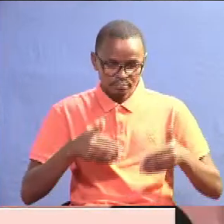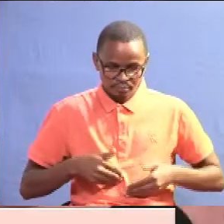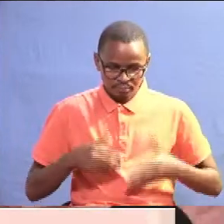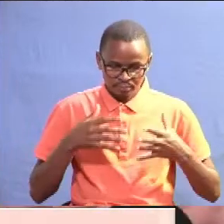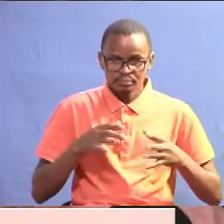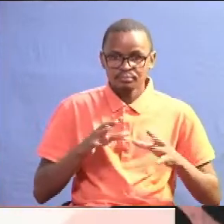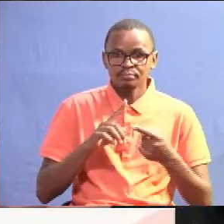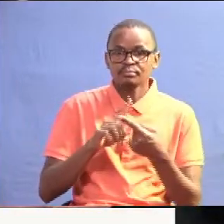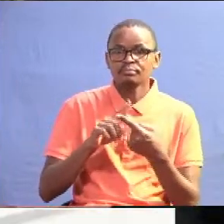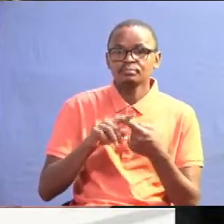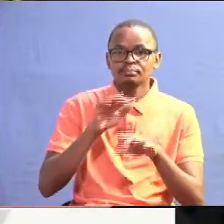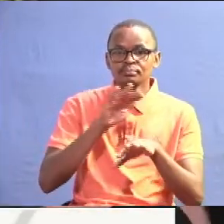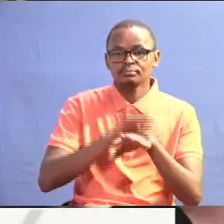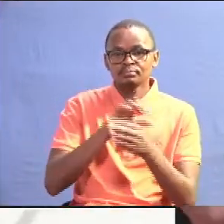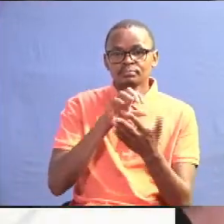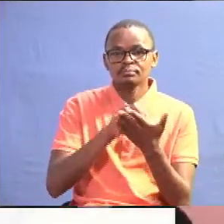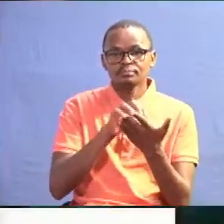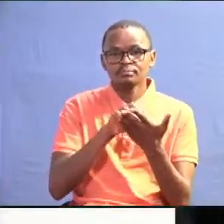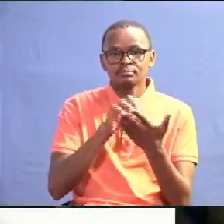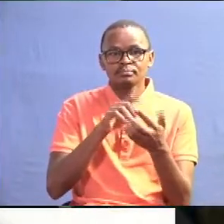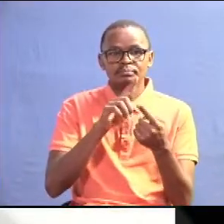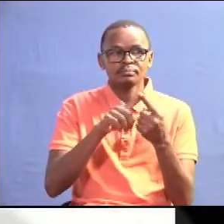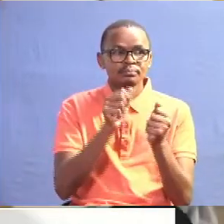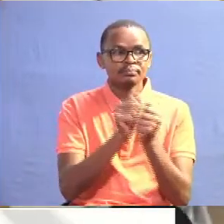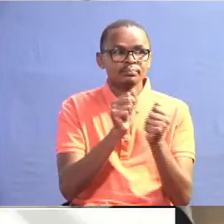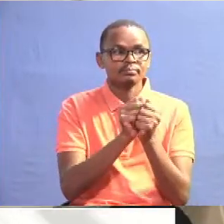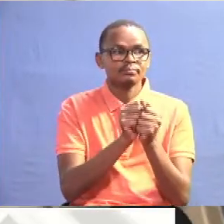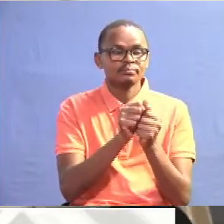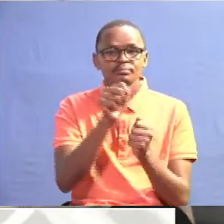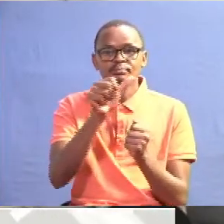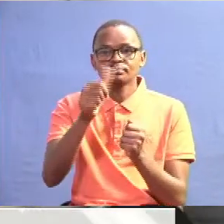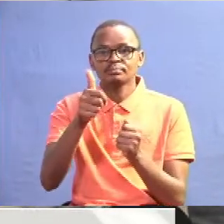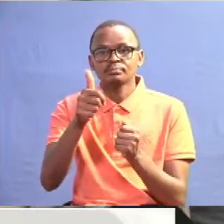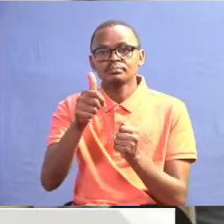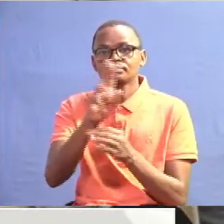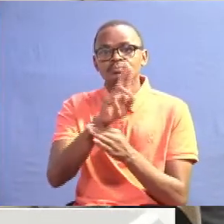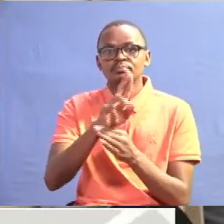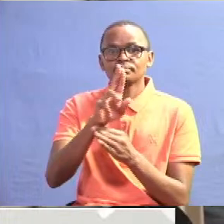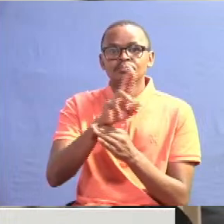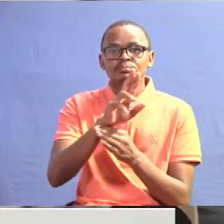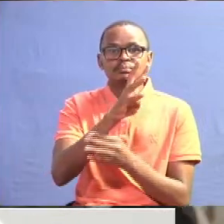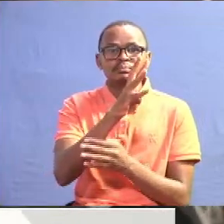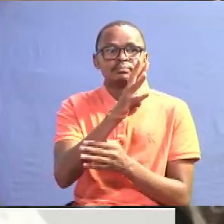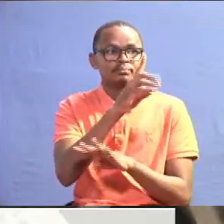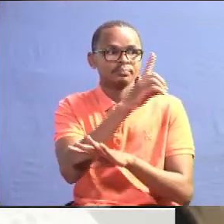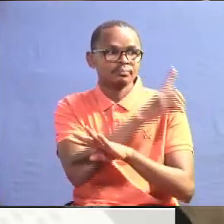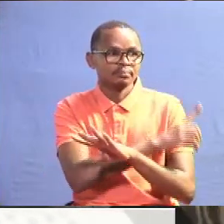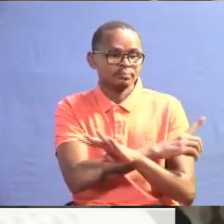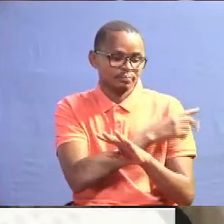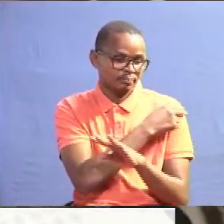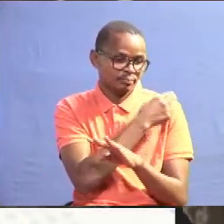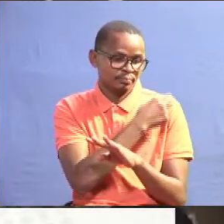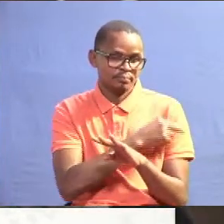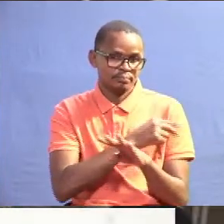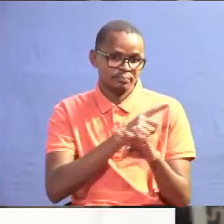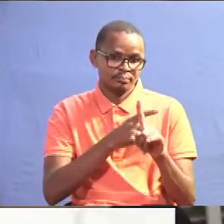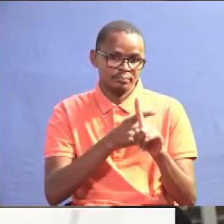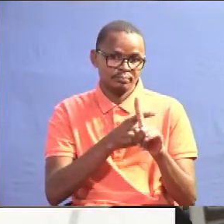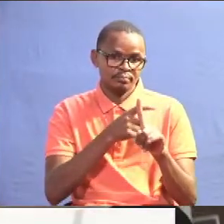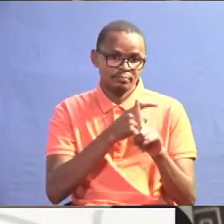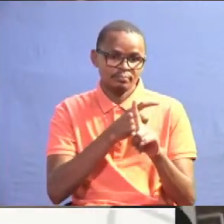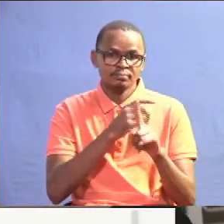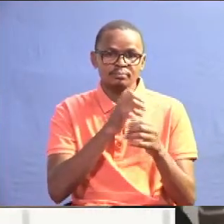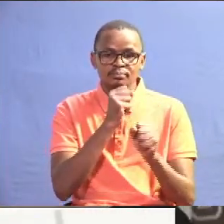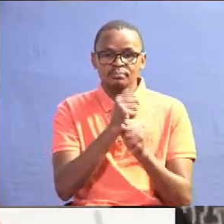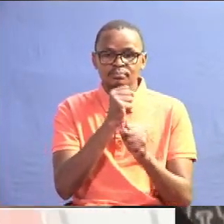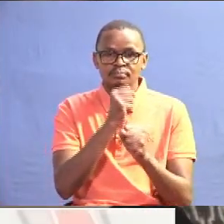in relatively good condition, reunited with their families. They will spend at least the next 4 days in the hospital resting from their ordeal